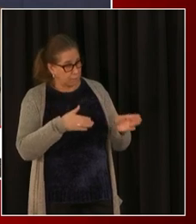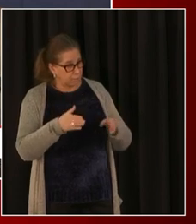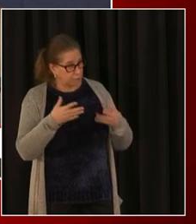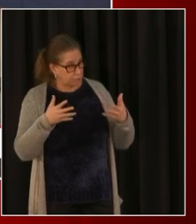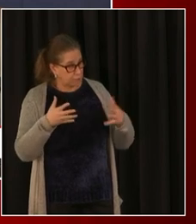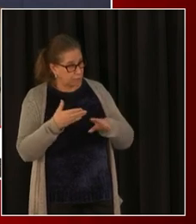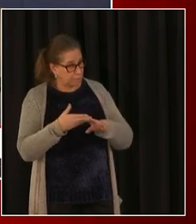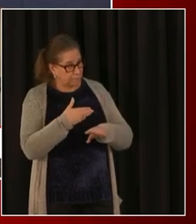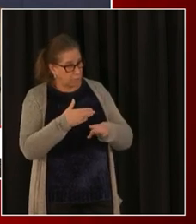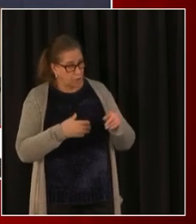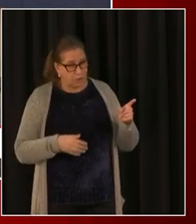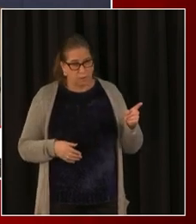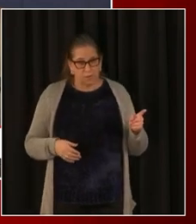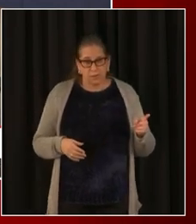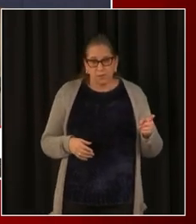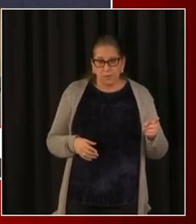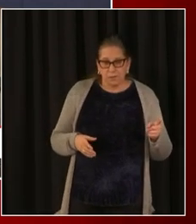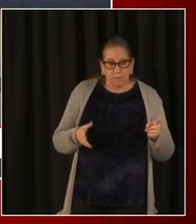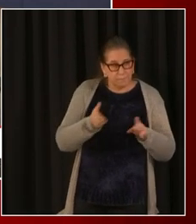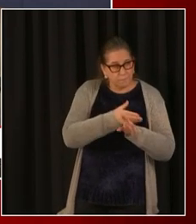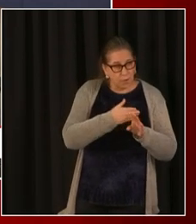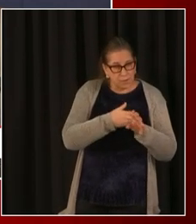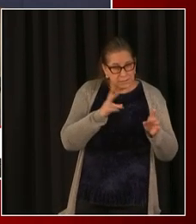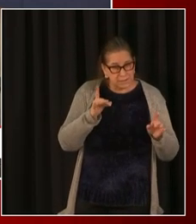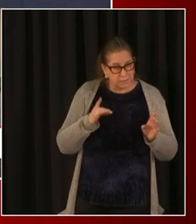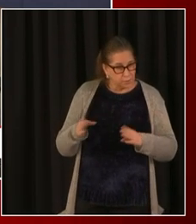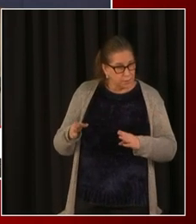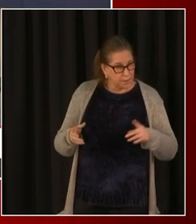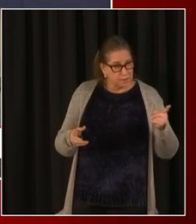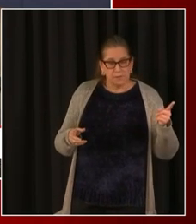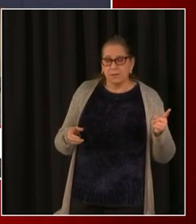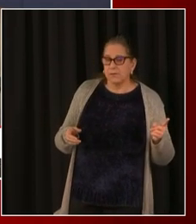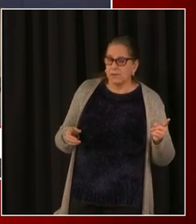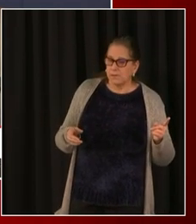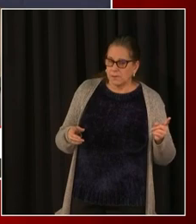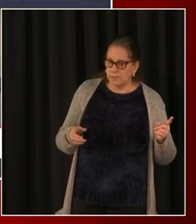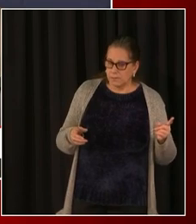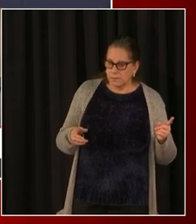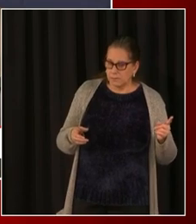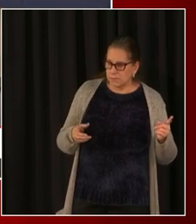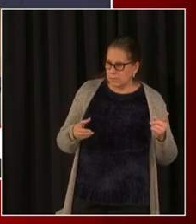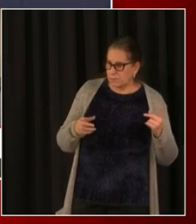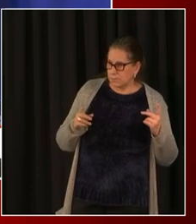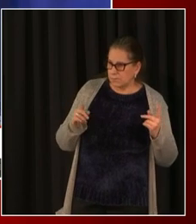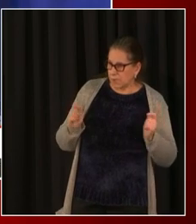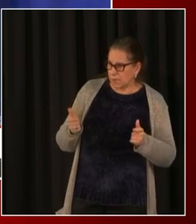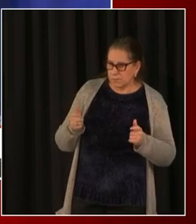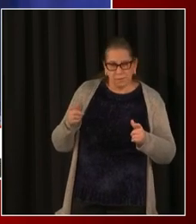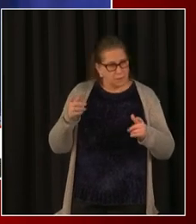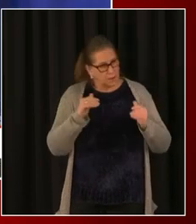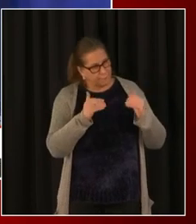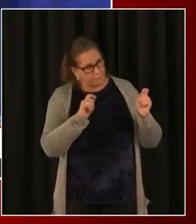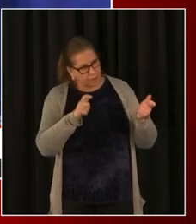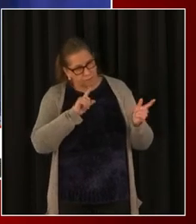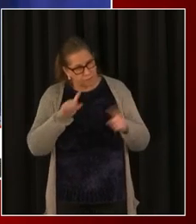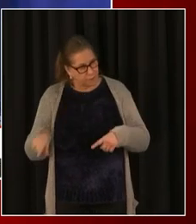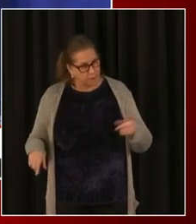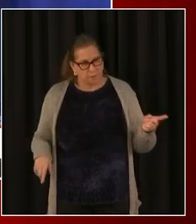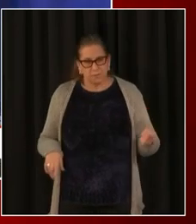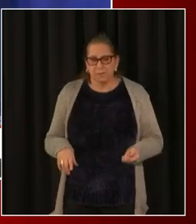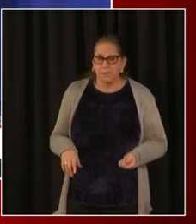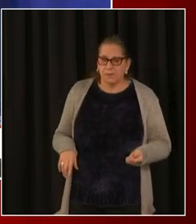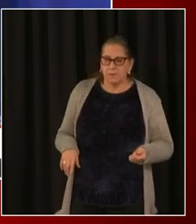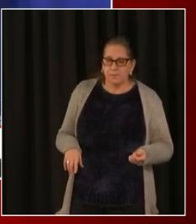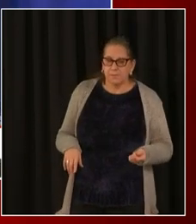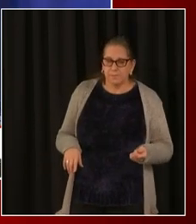way? Obviously, that's important. We responded within minutes of the call from Capitol Police for